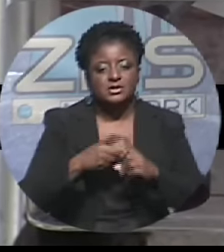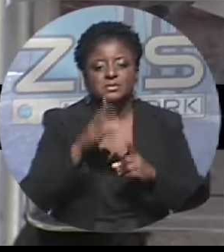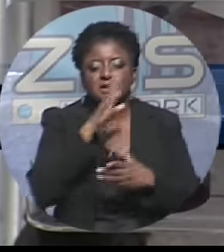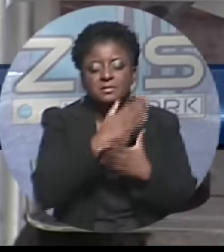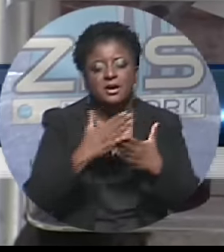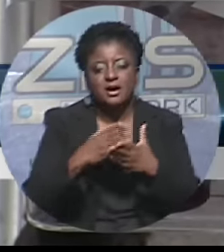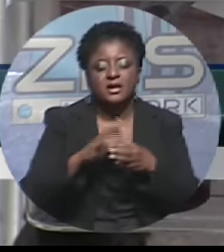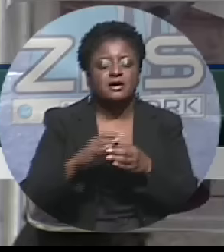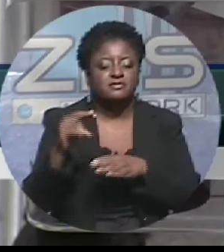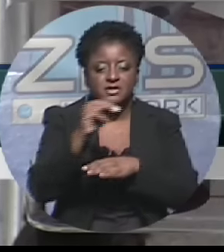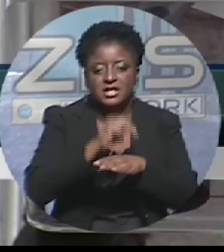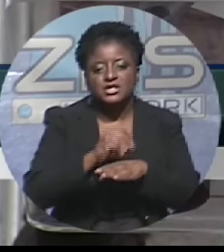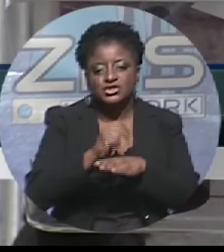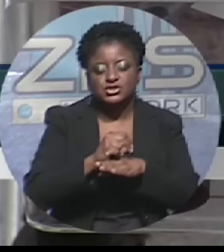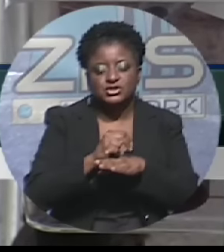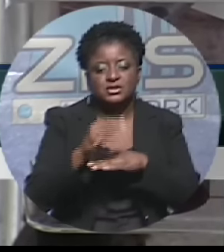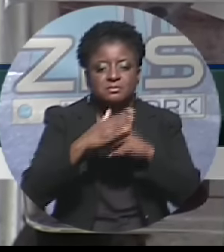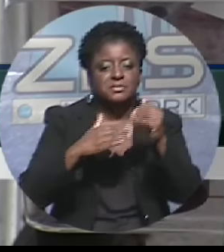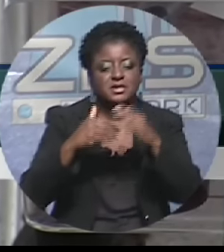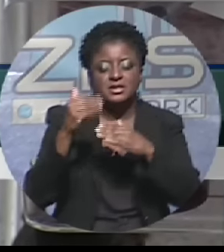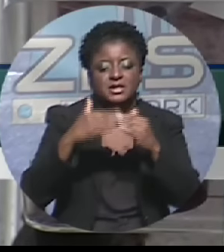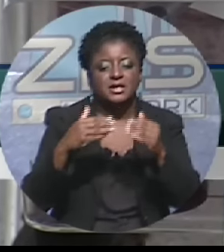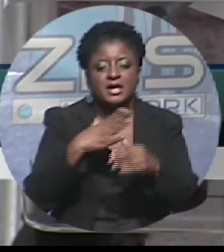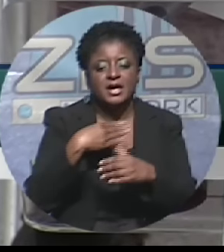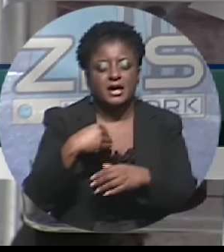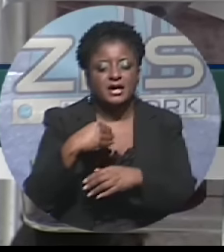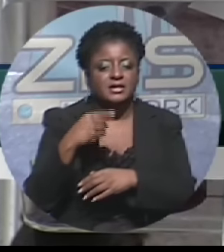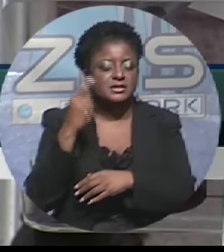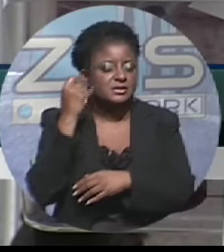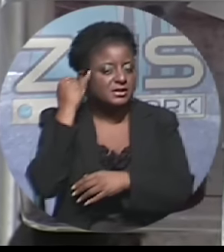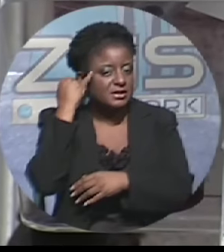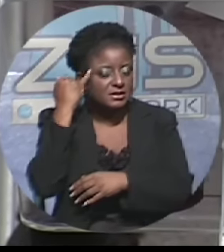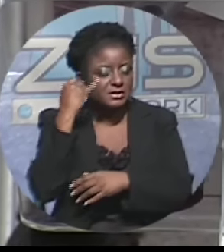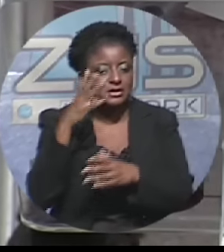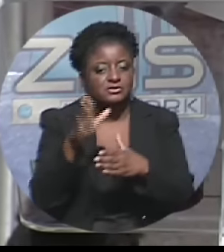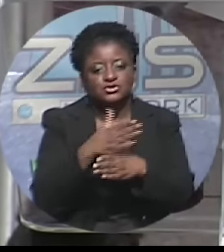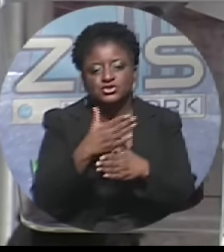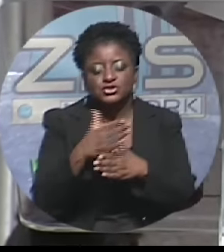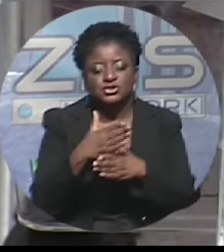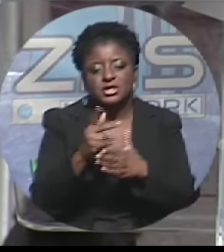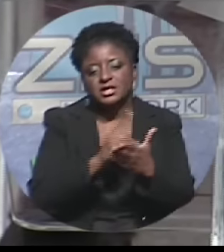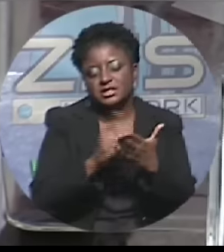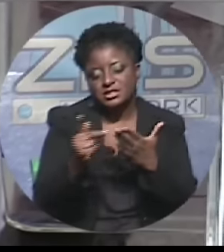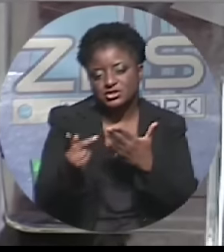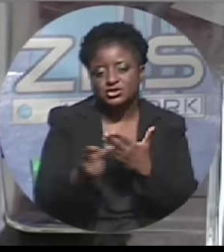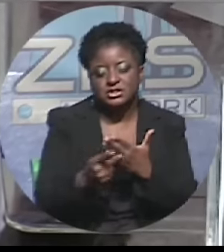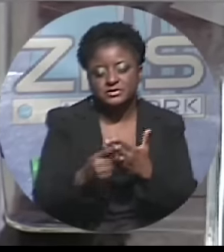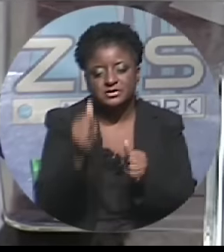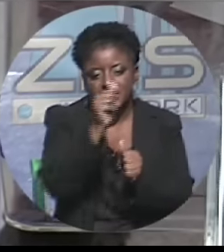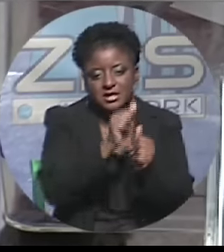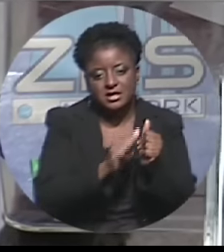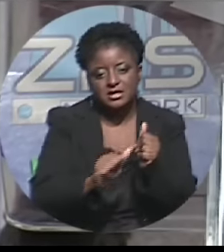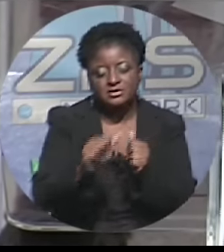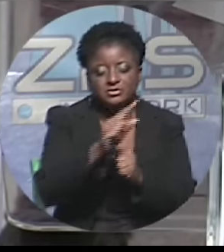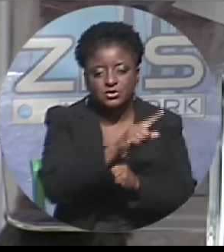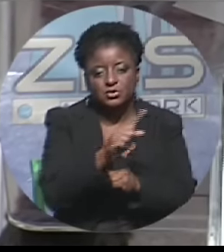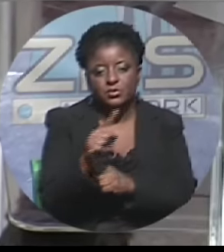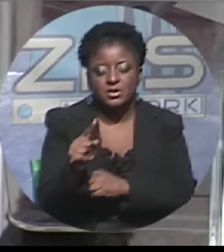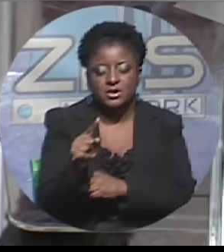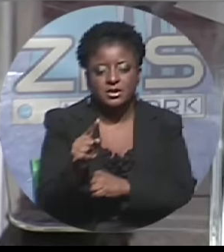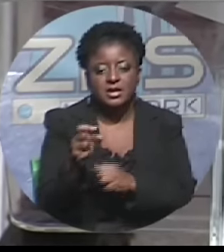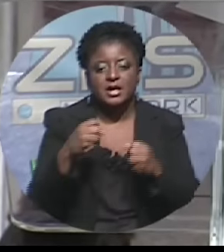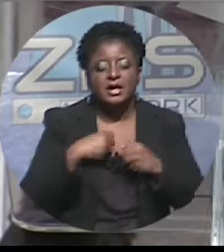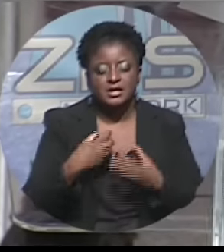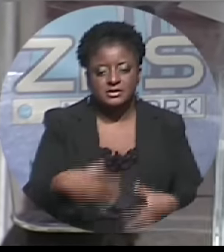building, and a sense of shared initiatives. Every one of us has a vital role to